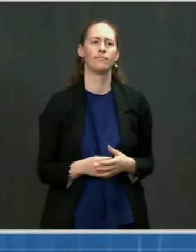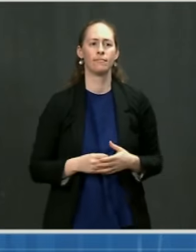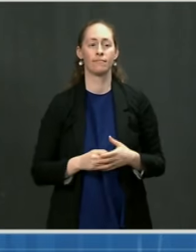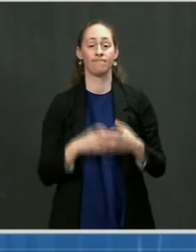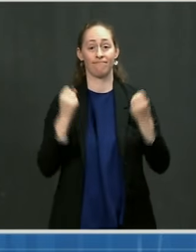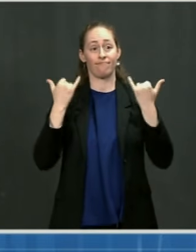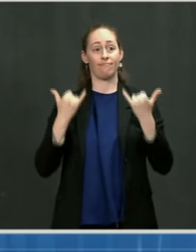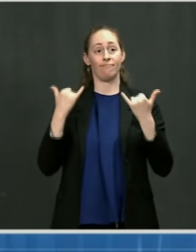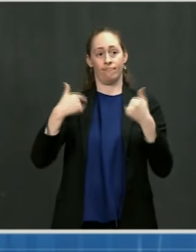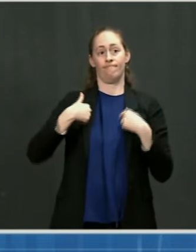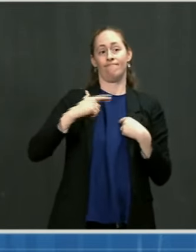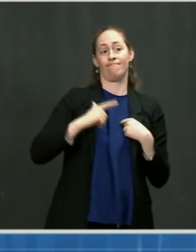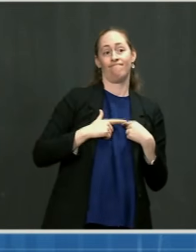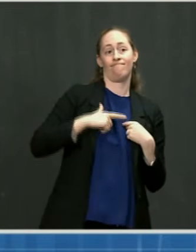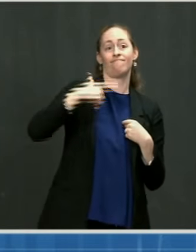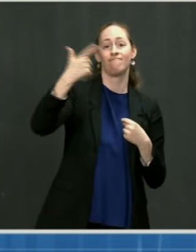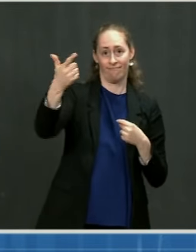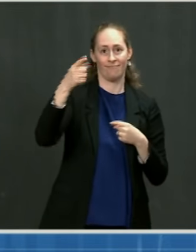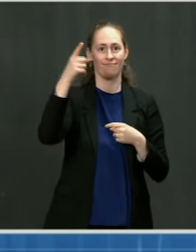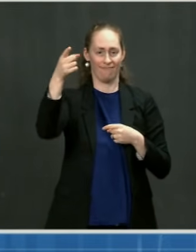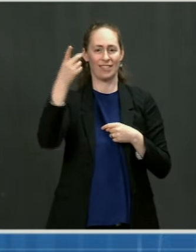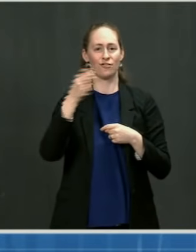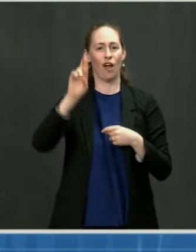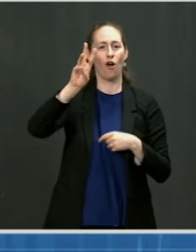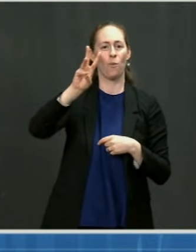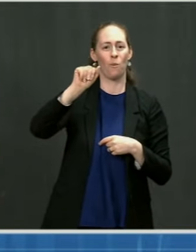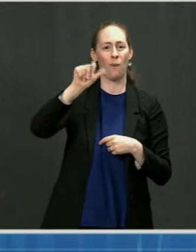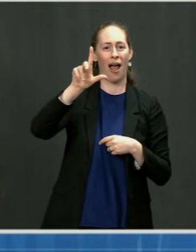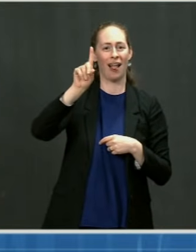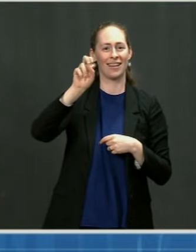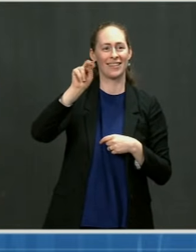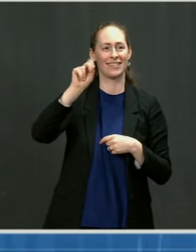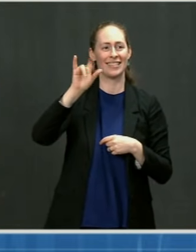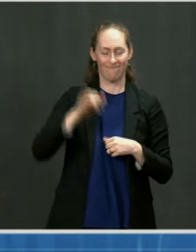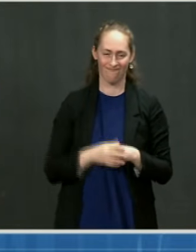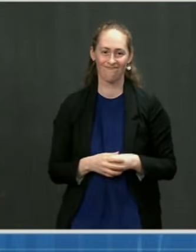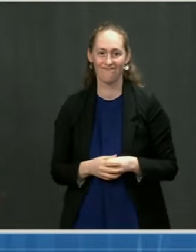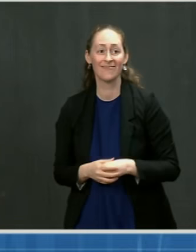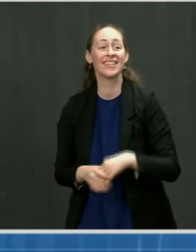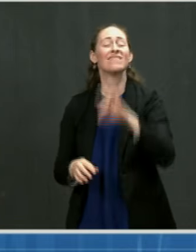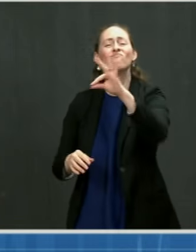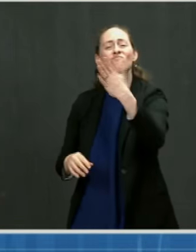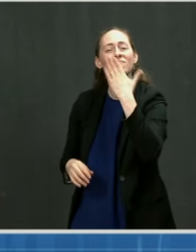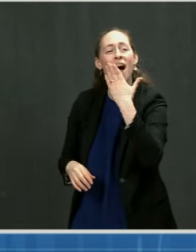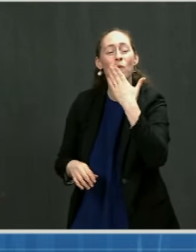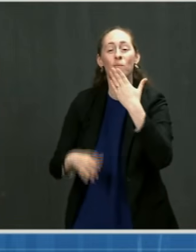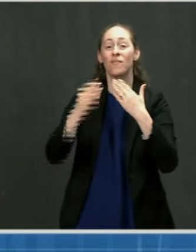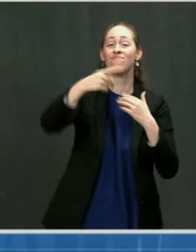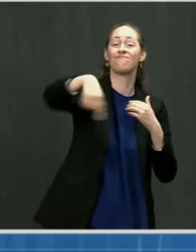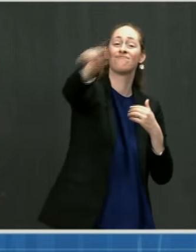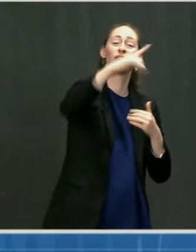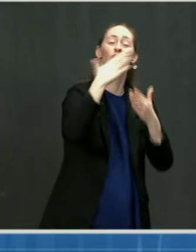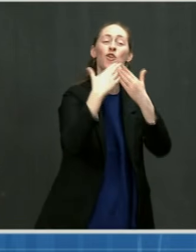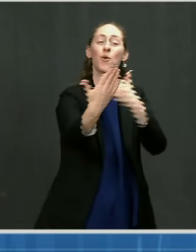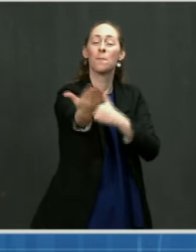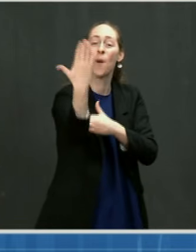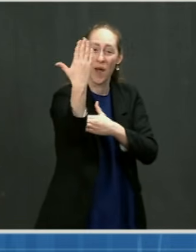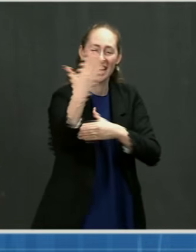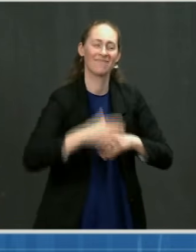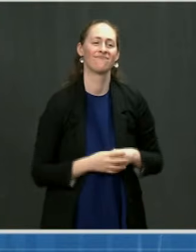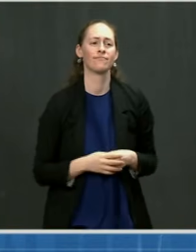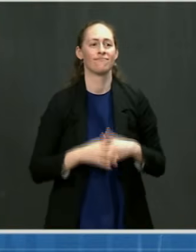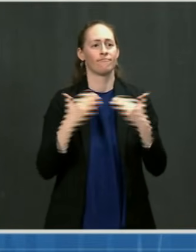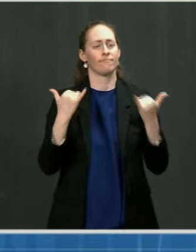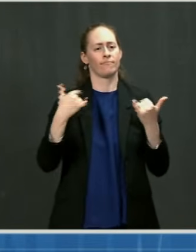Dr. Walensky. Dr. Walensky. Thank you, Jeff, and good morning, everyone. I'm glad to be back with you today. We'll start again with an overview